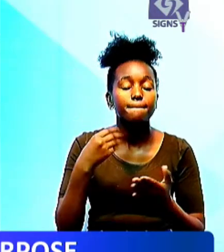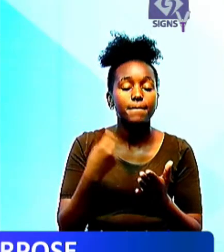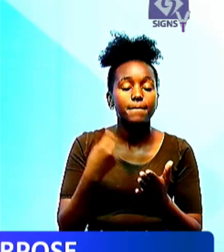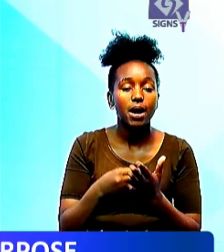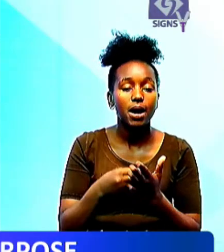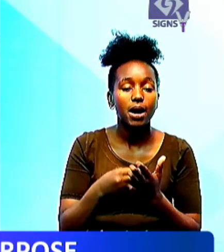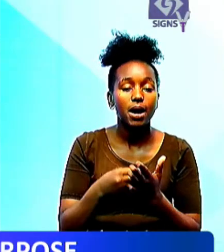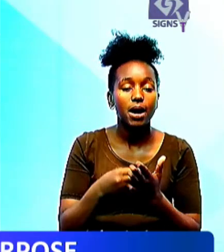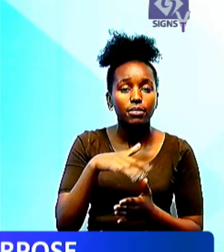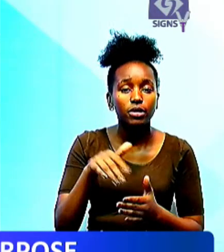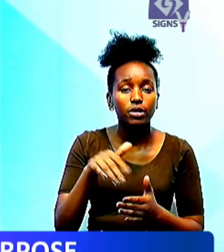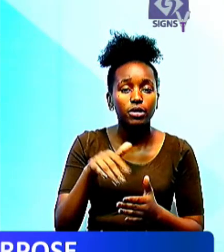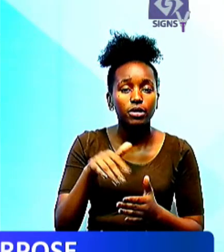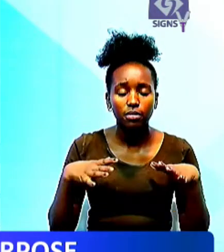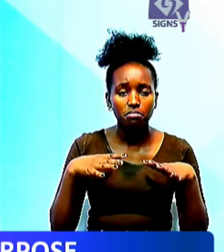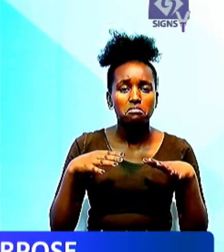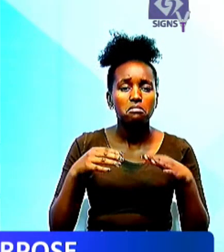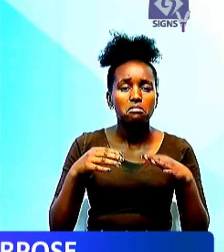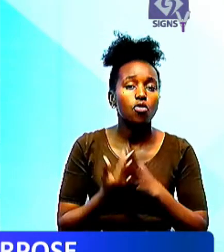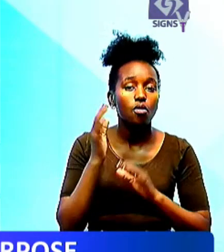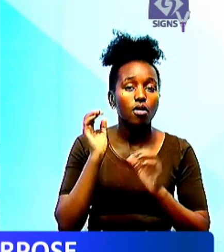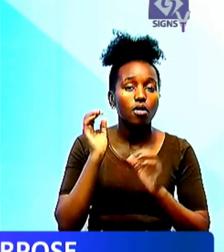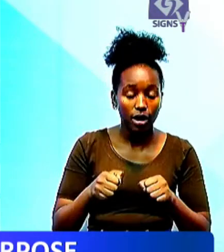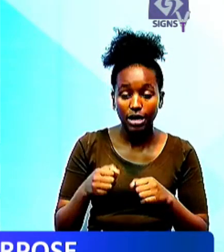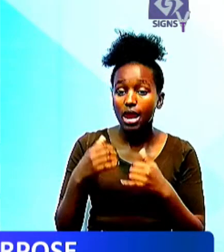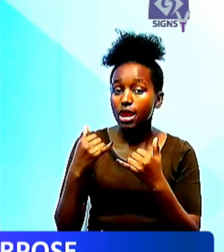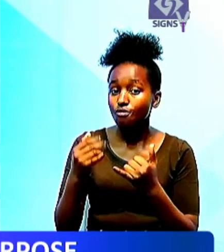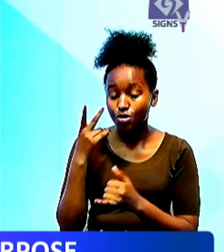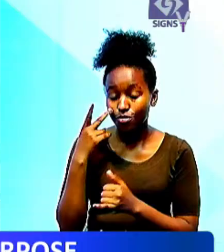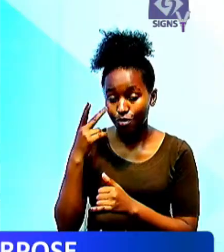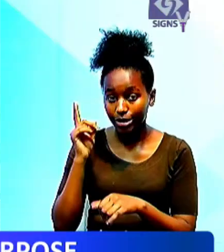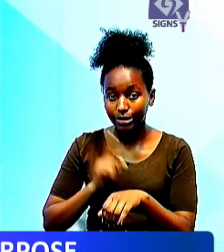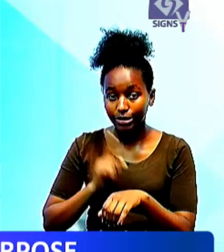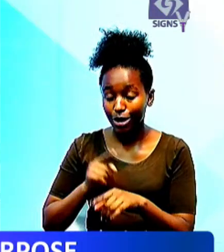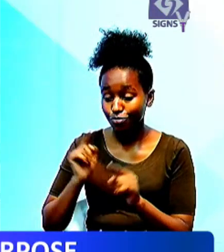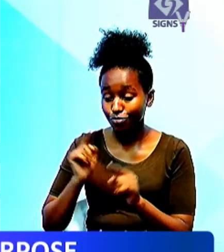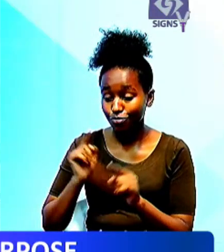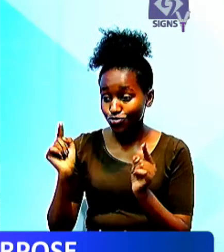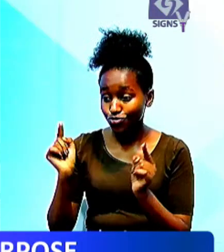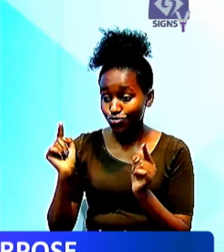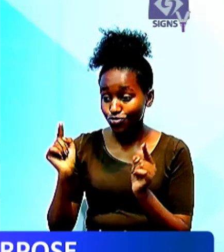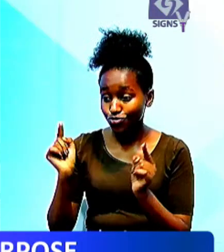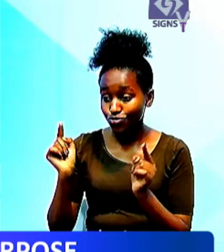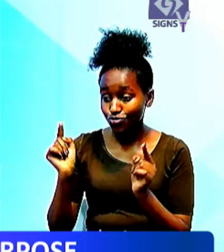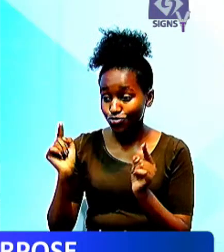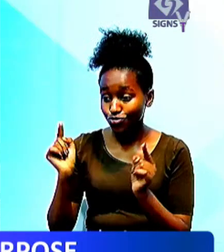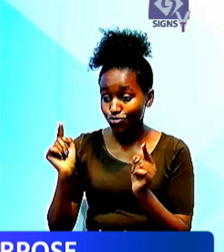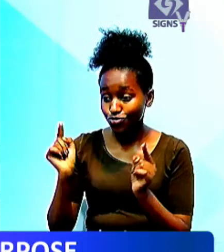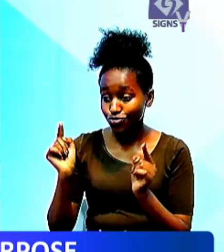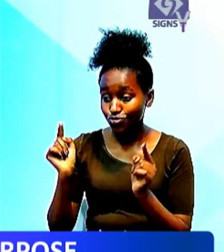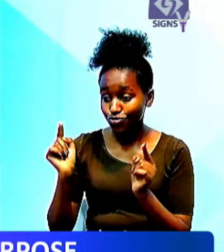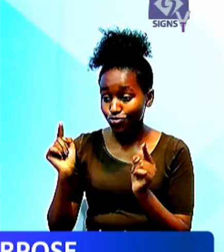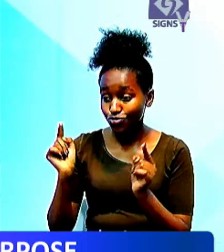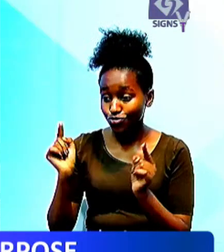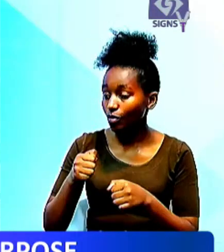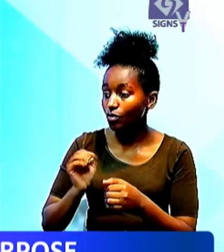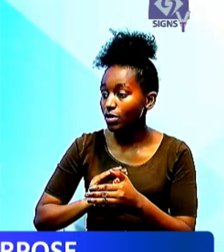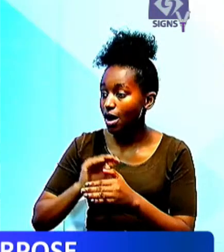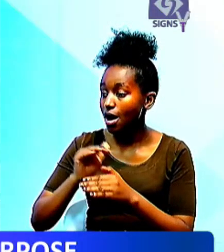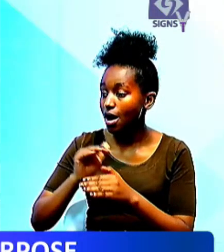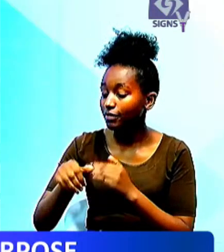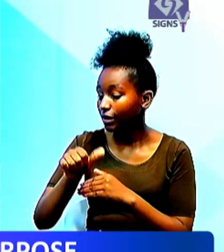we spoke about so many things. Yes. We are short of time. I don't know how much we are able to cover.